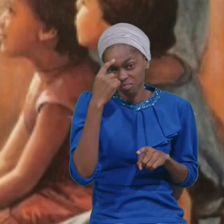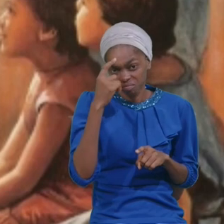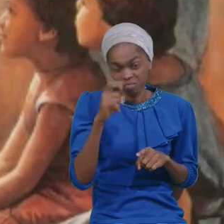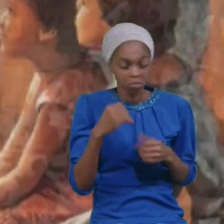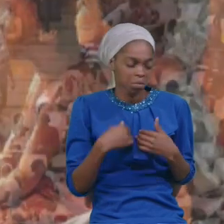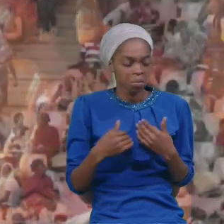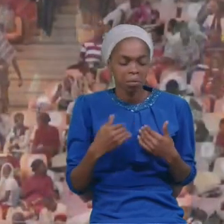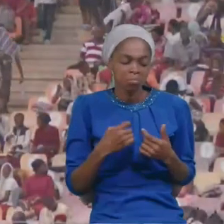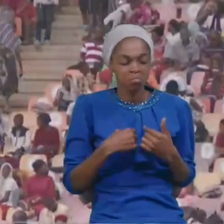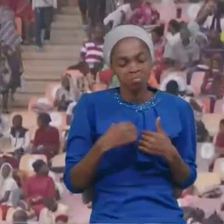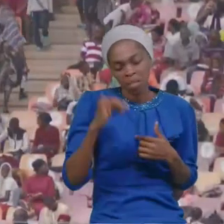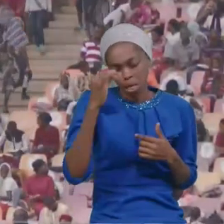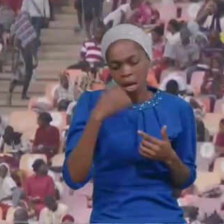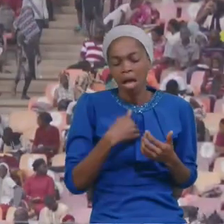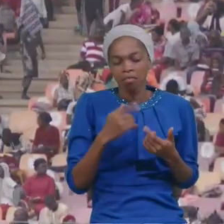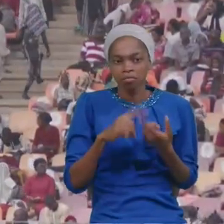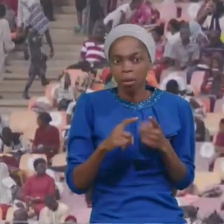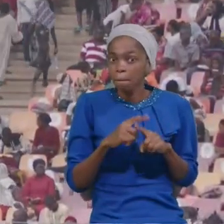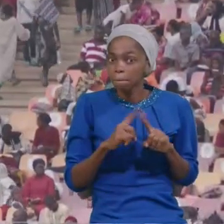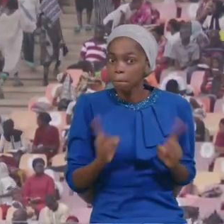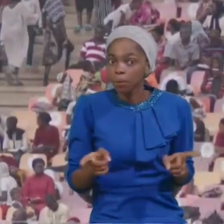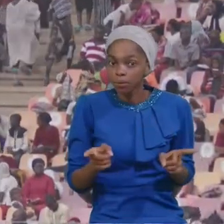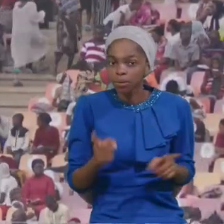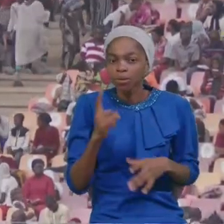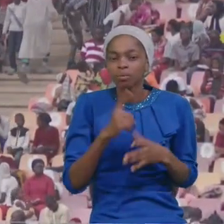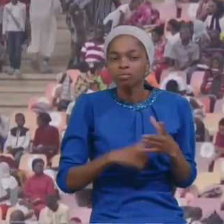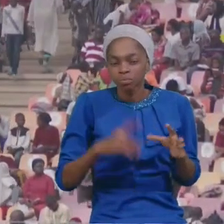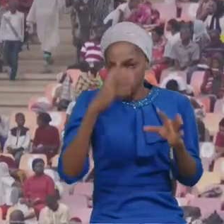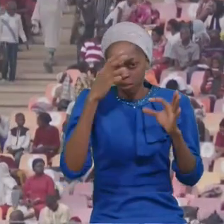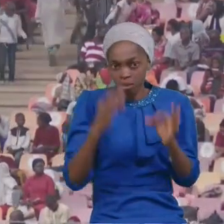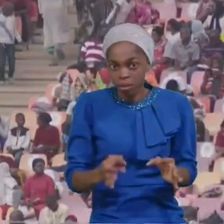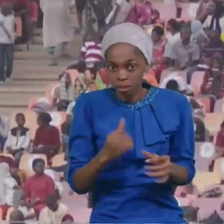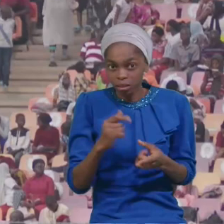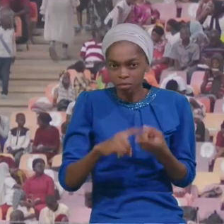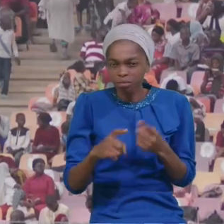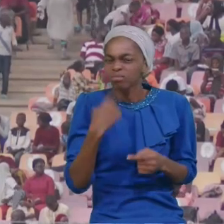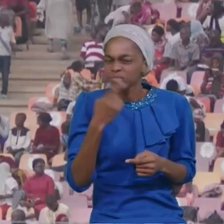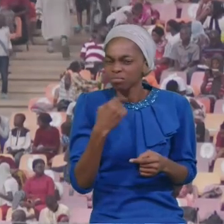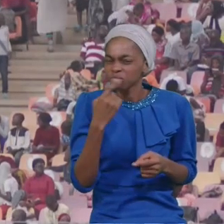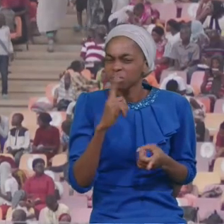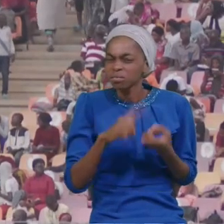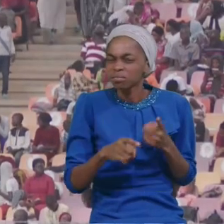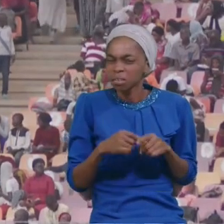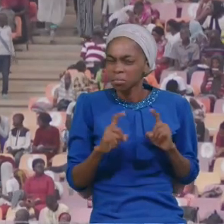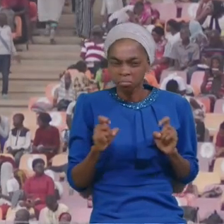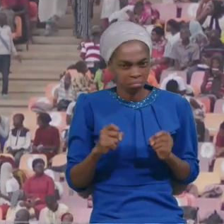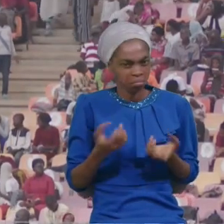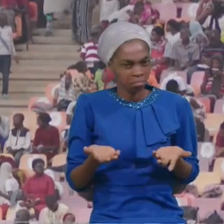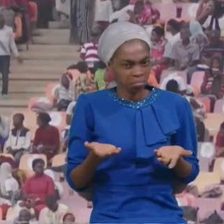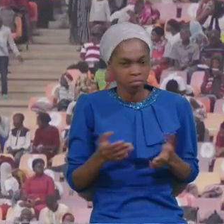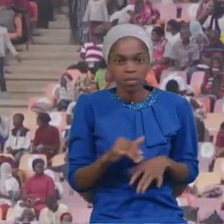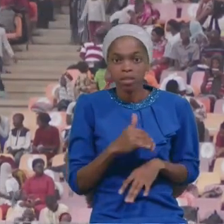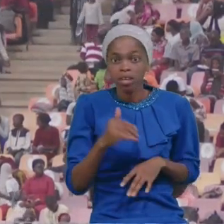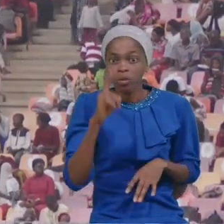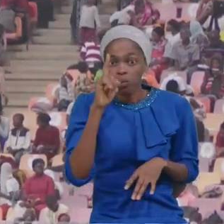a friend? The one that lays down what is beneficial to him